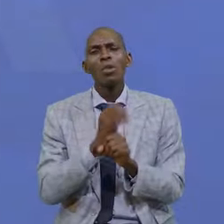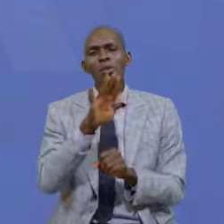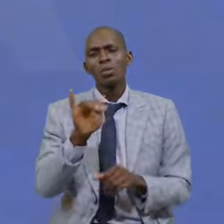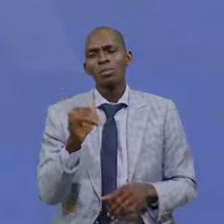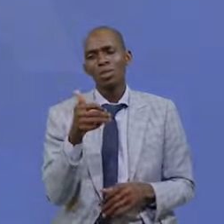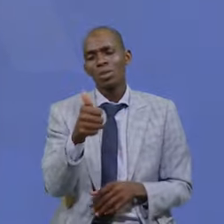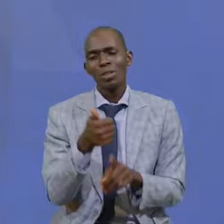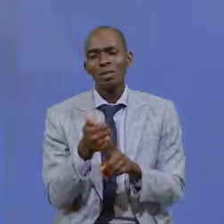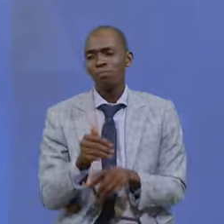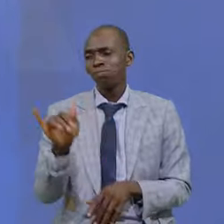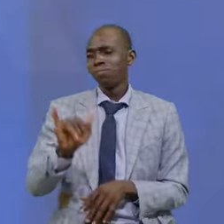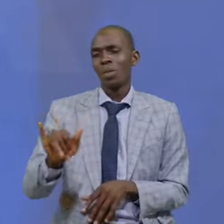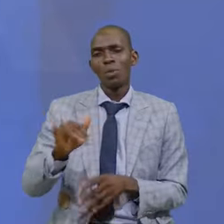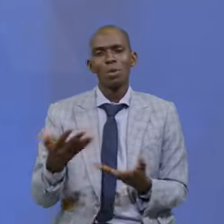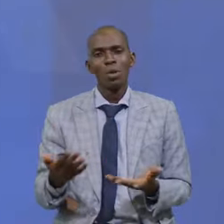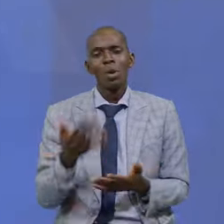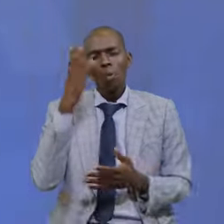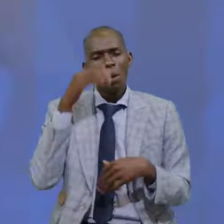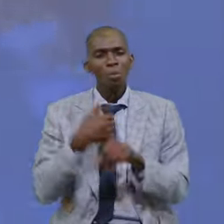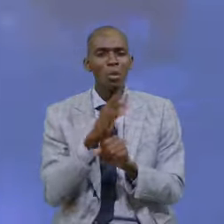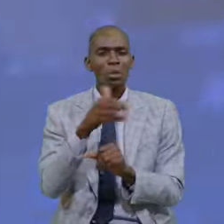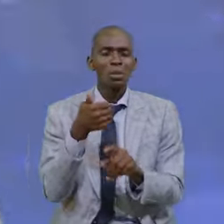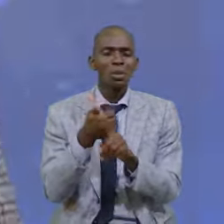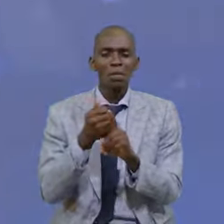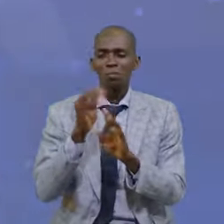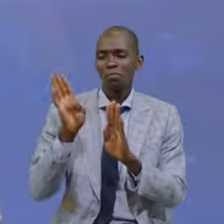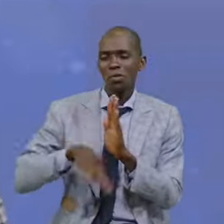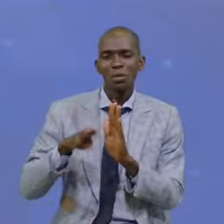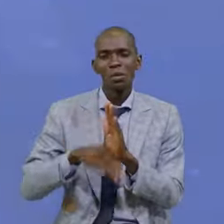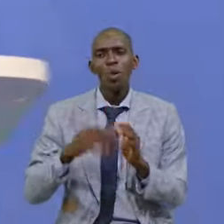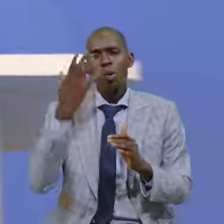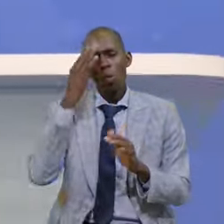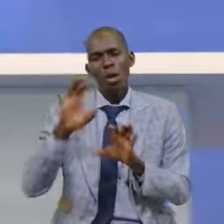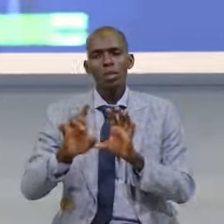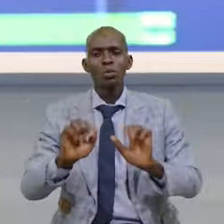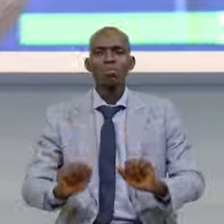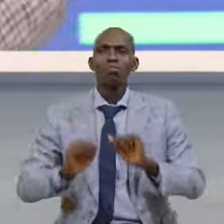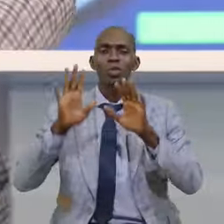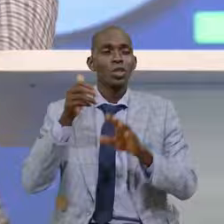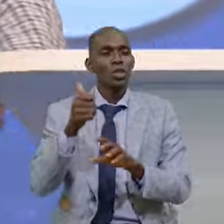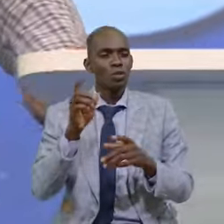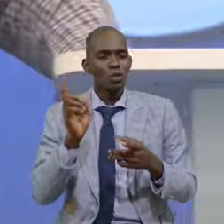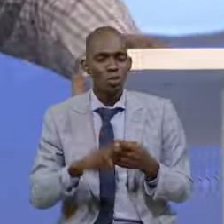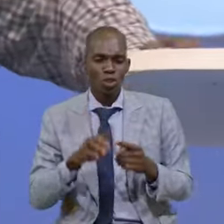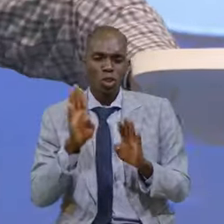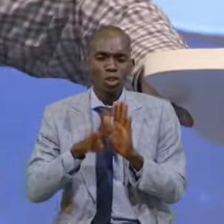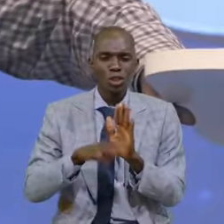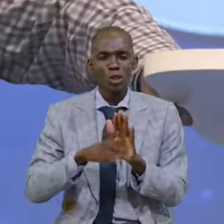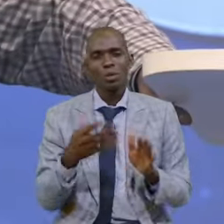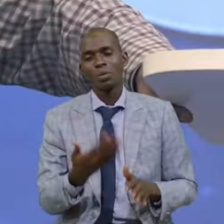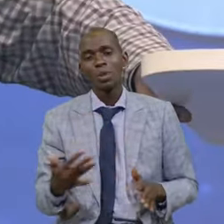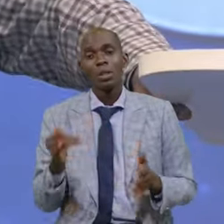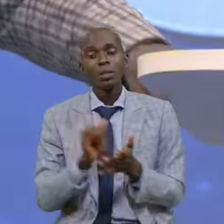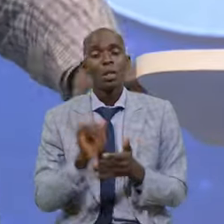Why do you make yourself so cheap? And why do you give yourself to cheap action that will make you